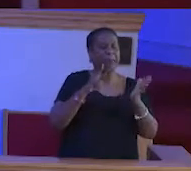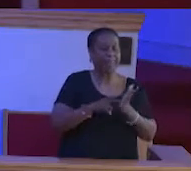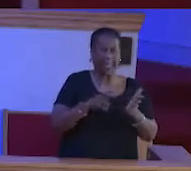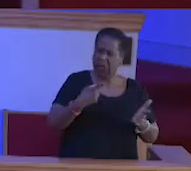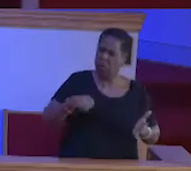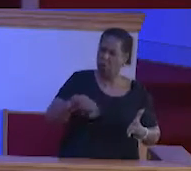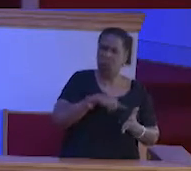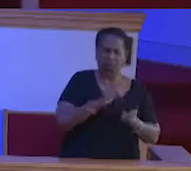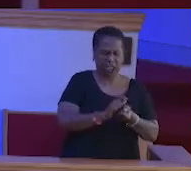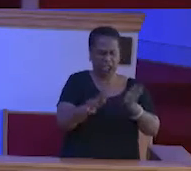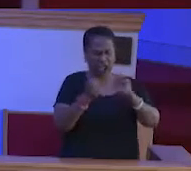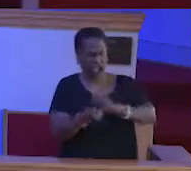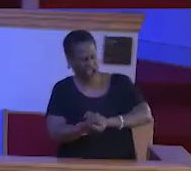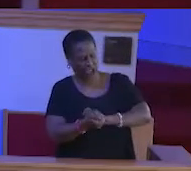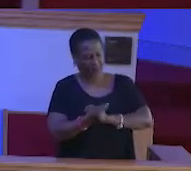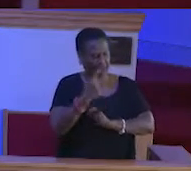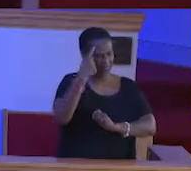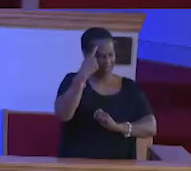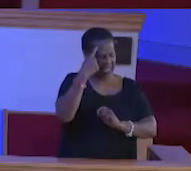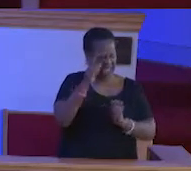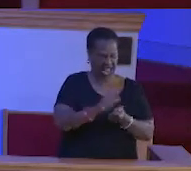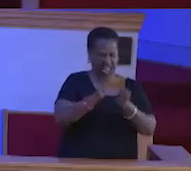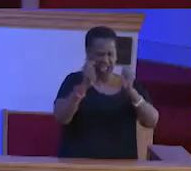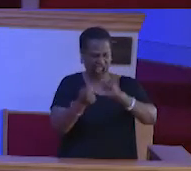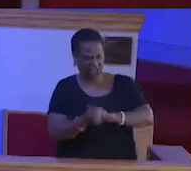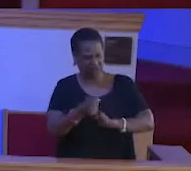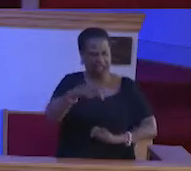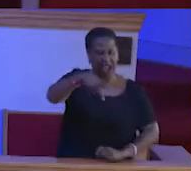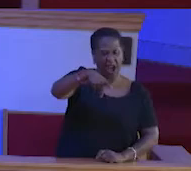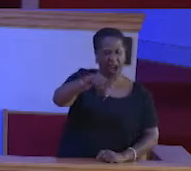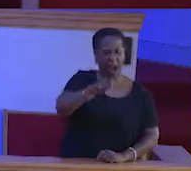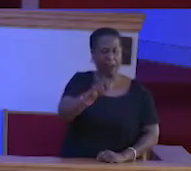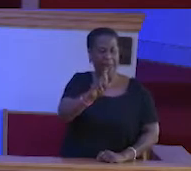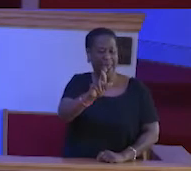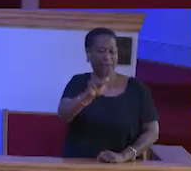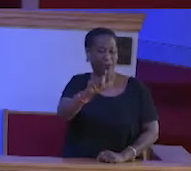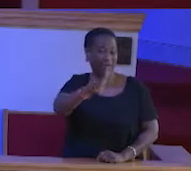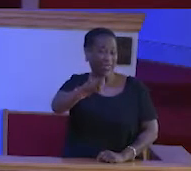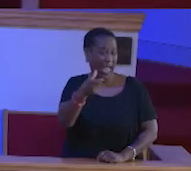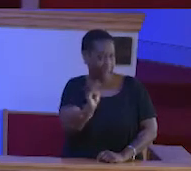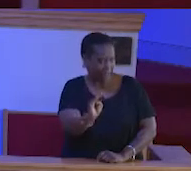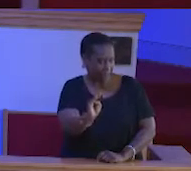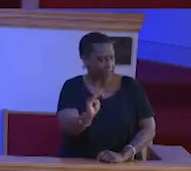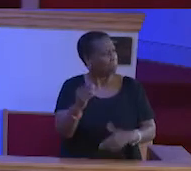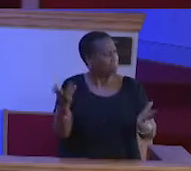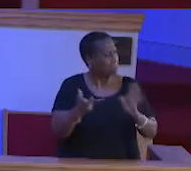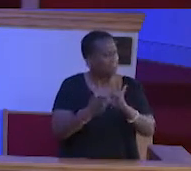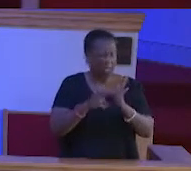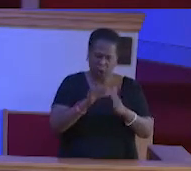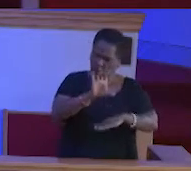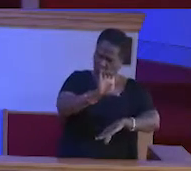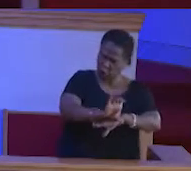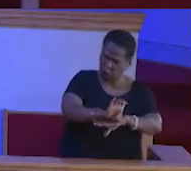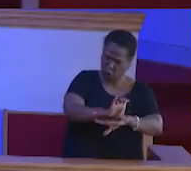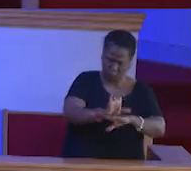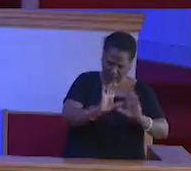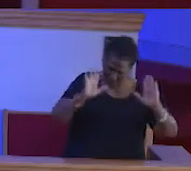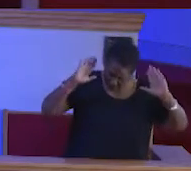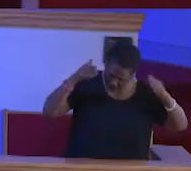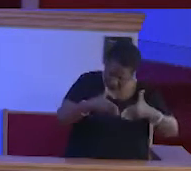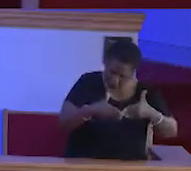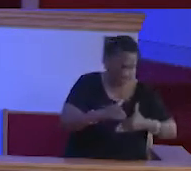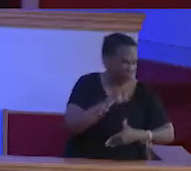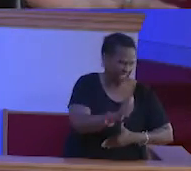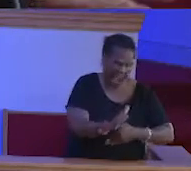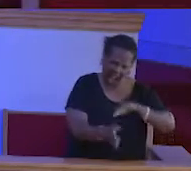we shift this thinking and paradigm such that church no longer becomes the center,